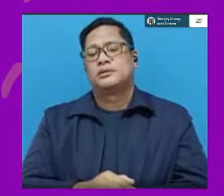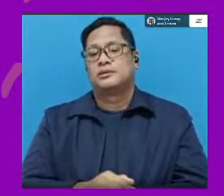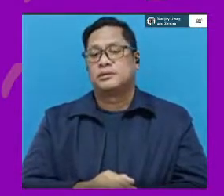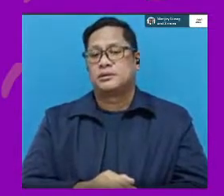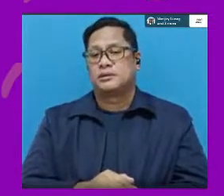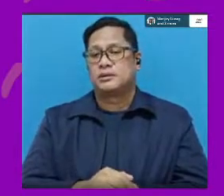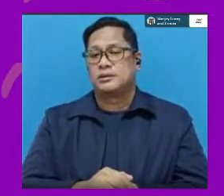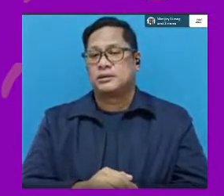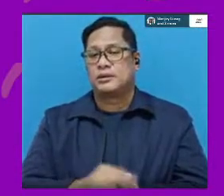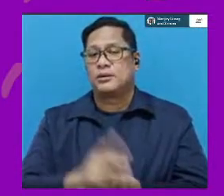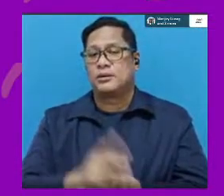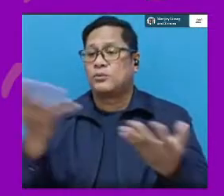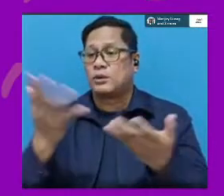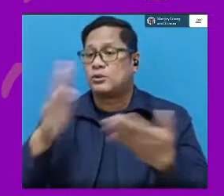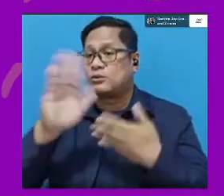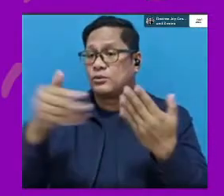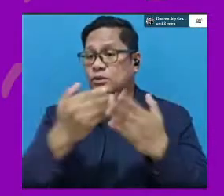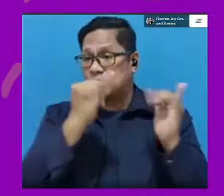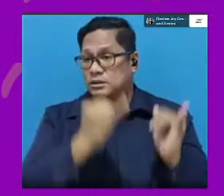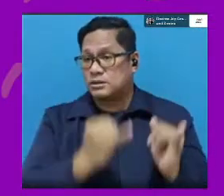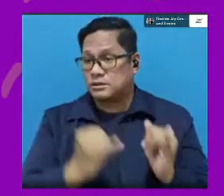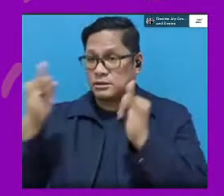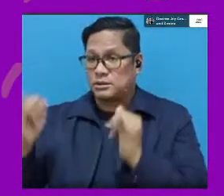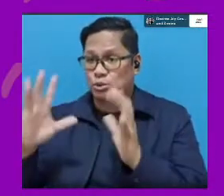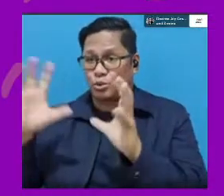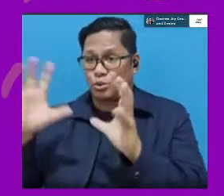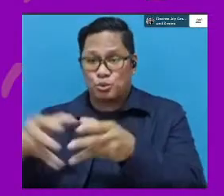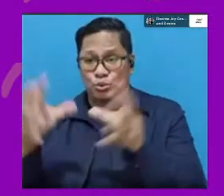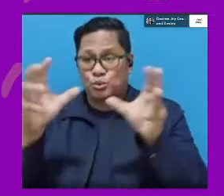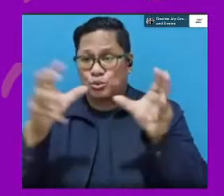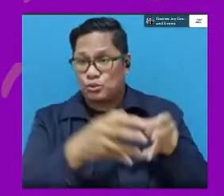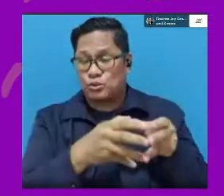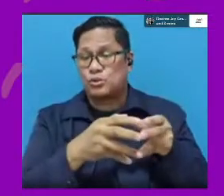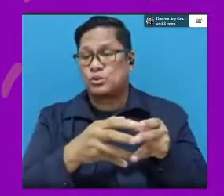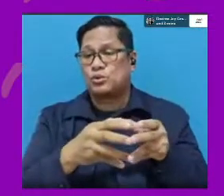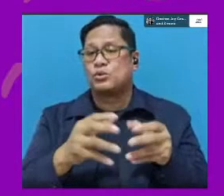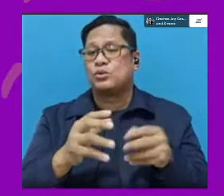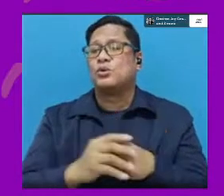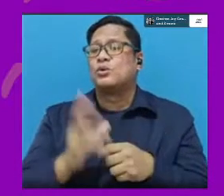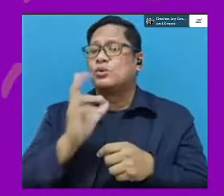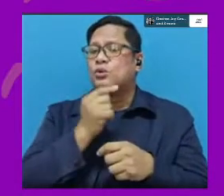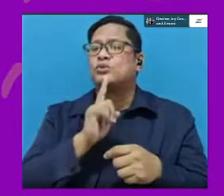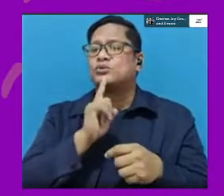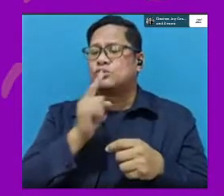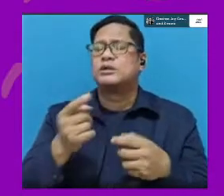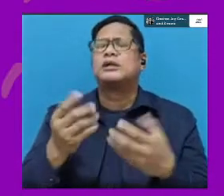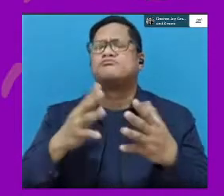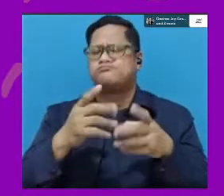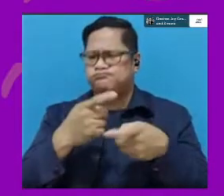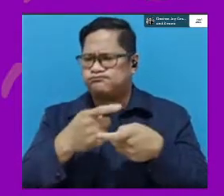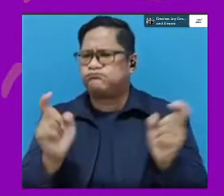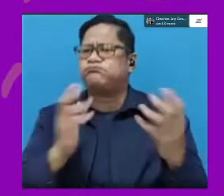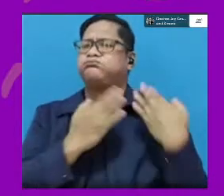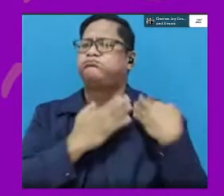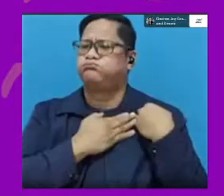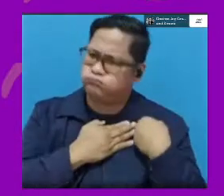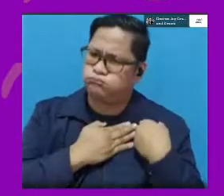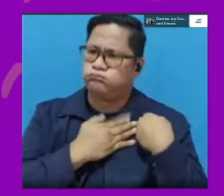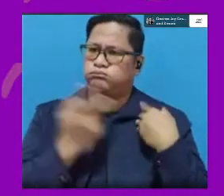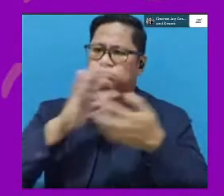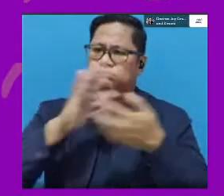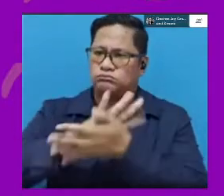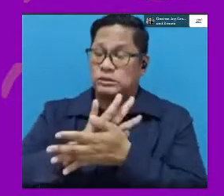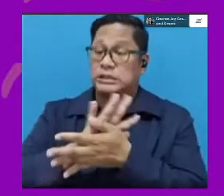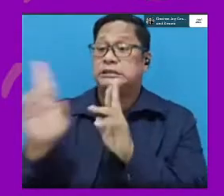Reciprocity, where all individuals and groups who bore a greater burden in the COVID-19 pandemic